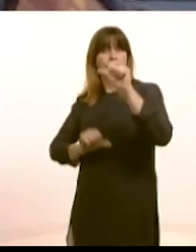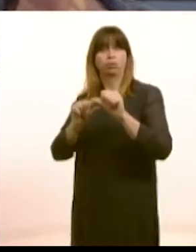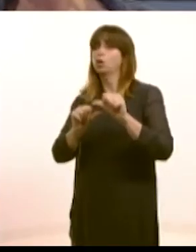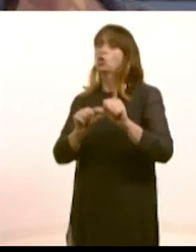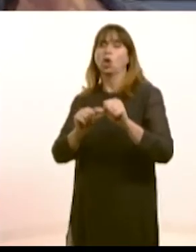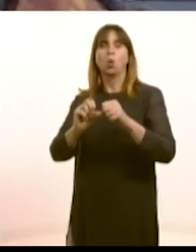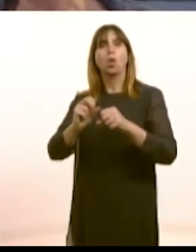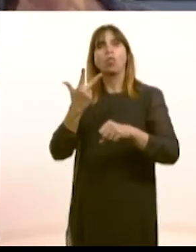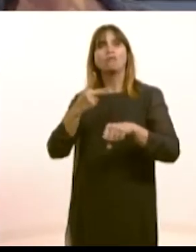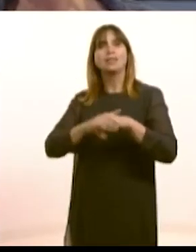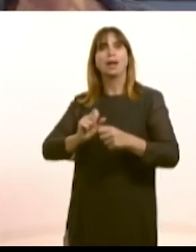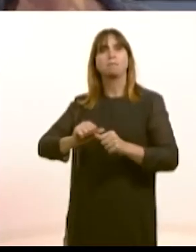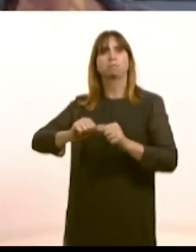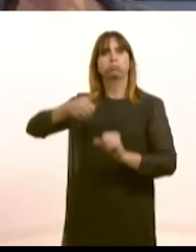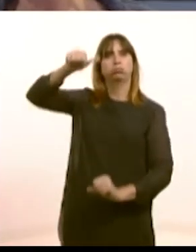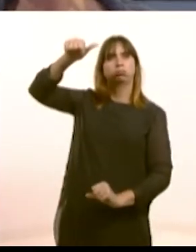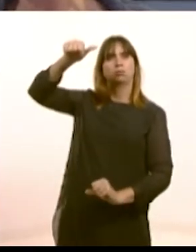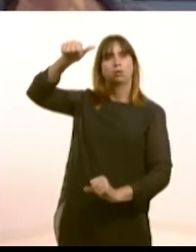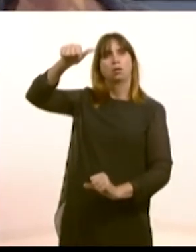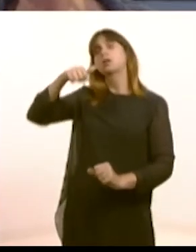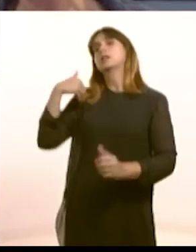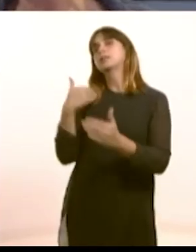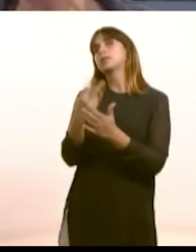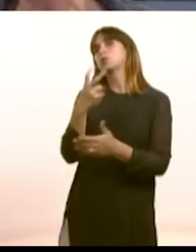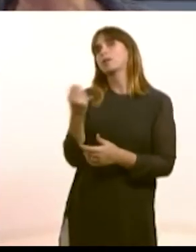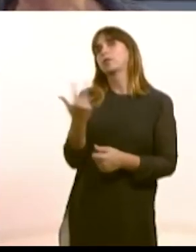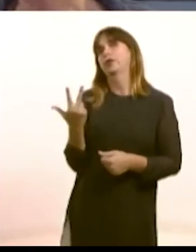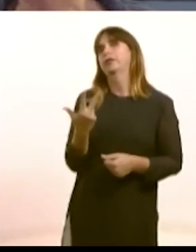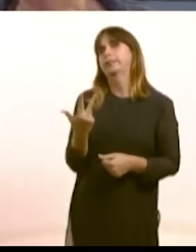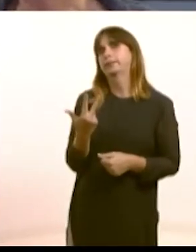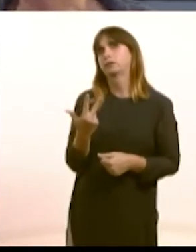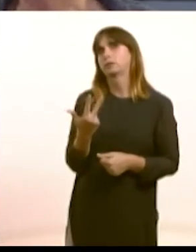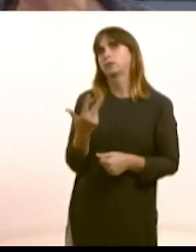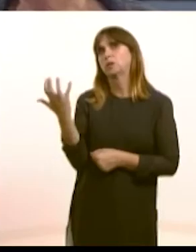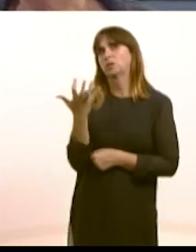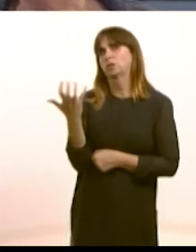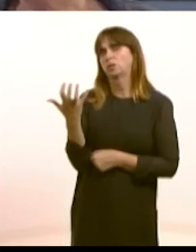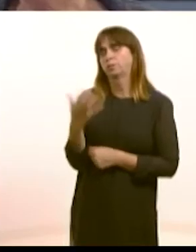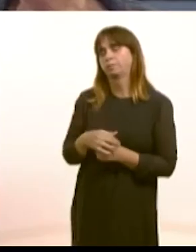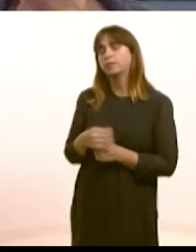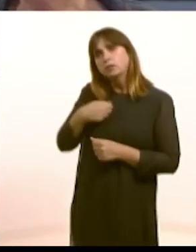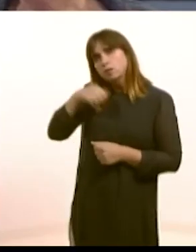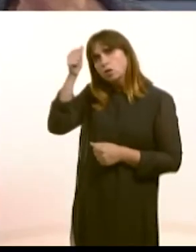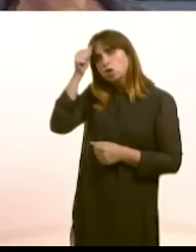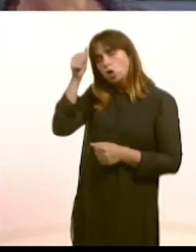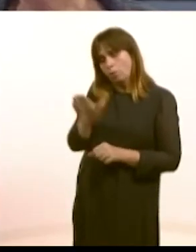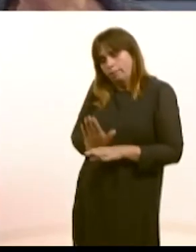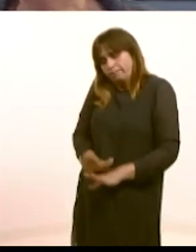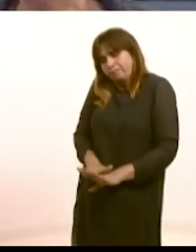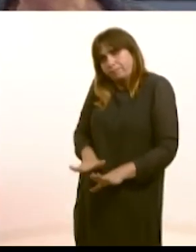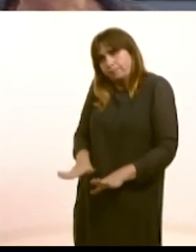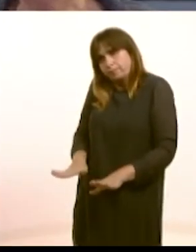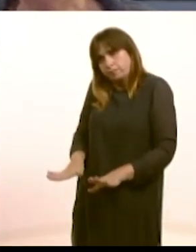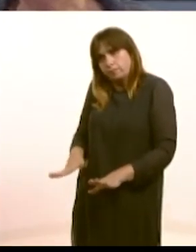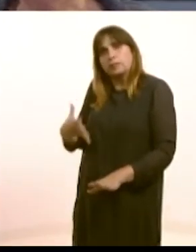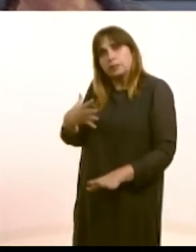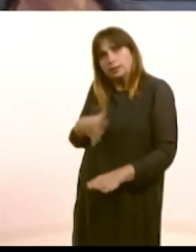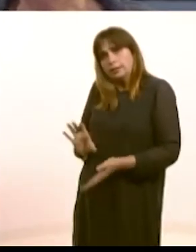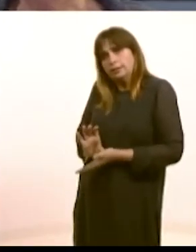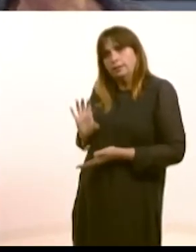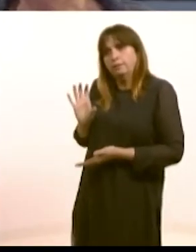trebled in the 3 years since 2013. Now, we all know that investment in early years are crucial for positive outcomes